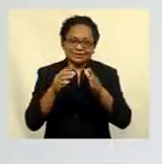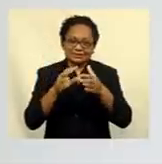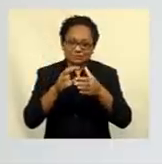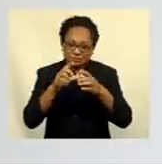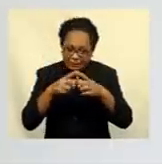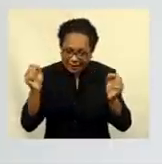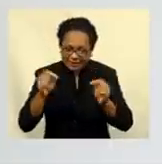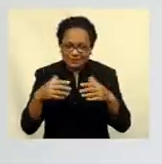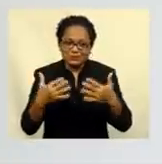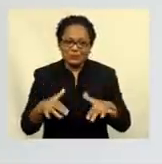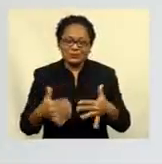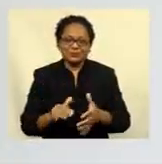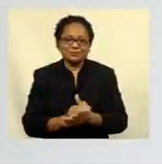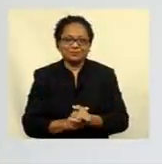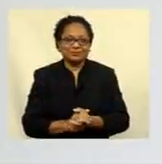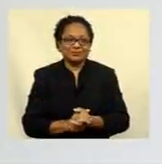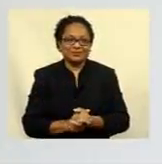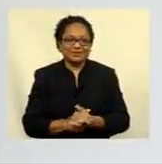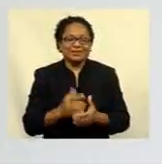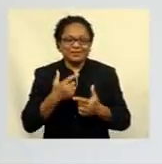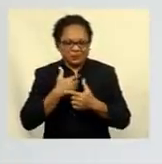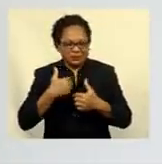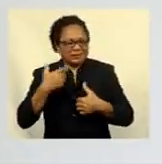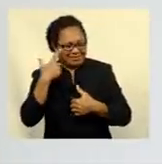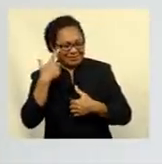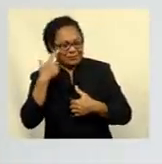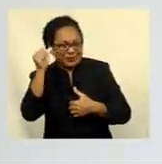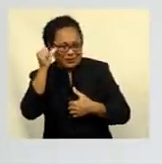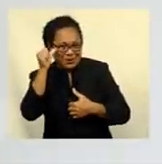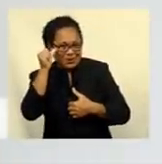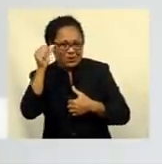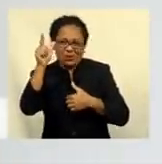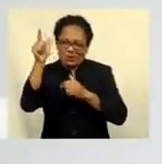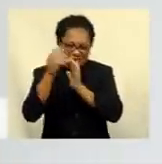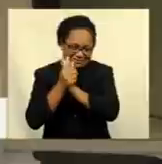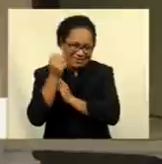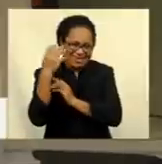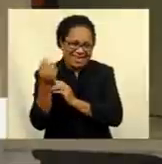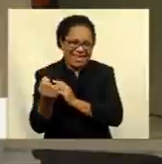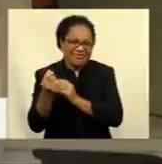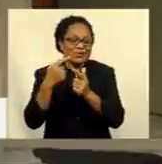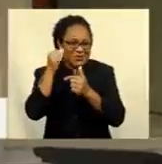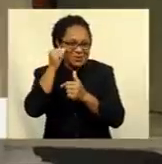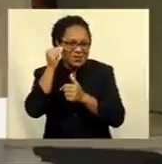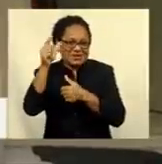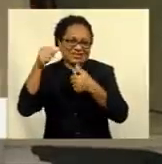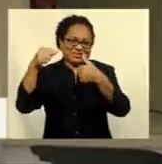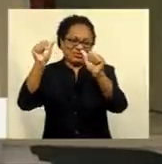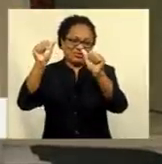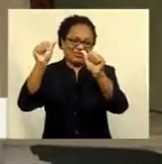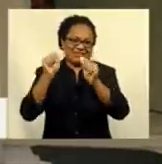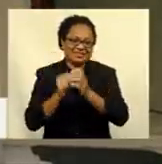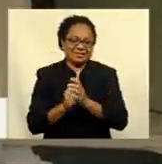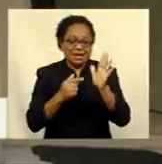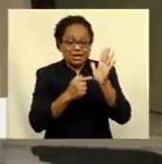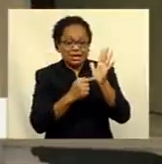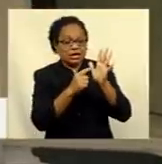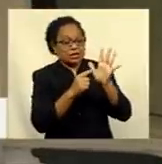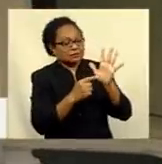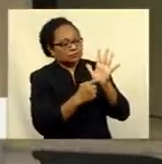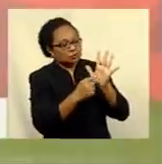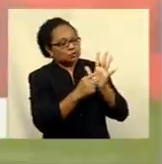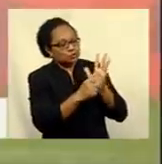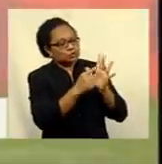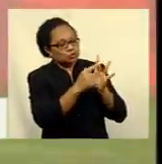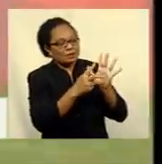yes, we think he's capable and he did it best. Tuivuaka's performance has also earned him a new